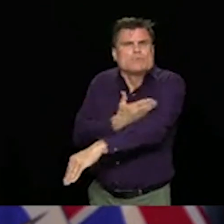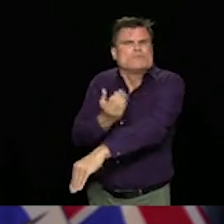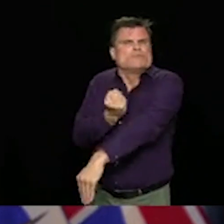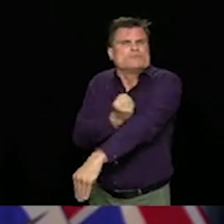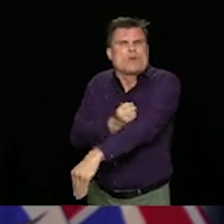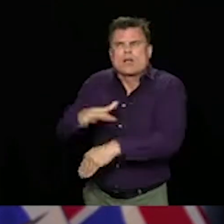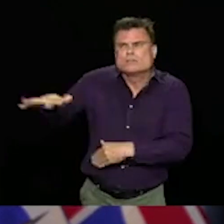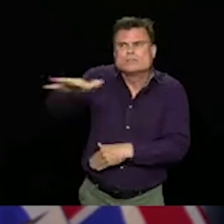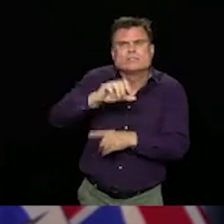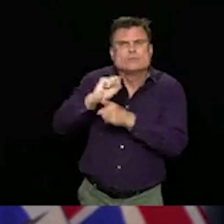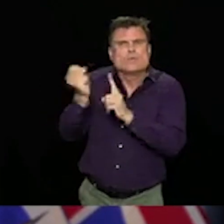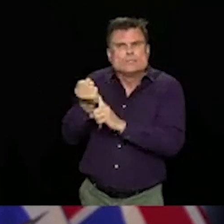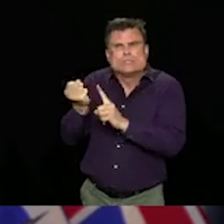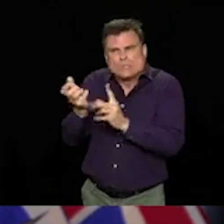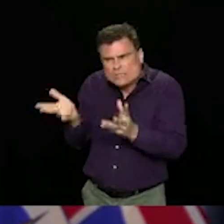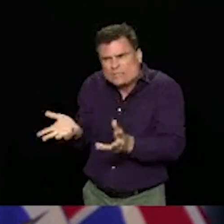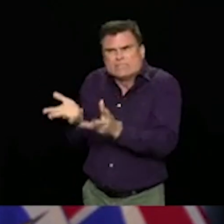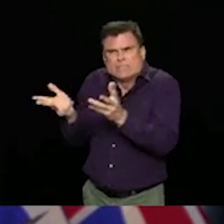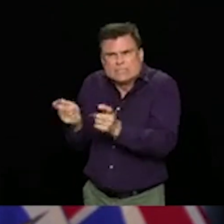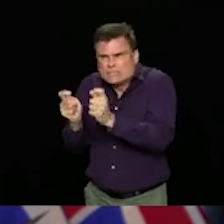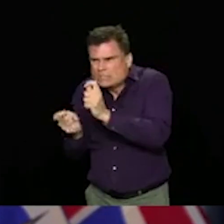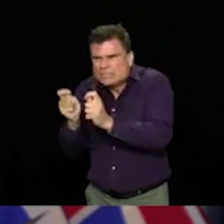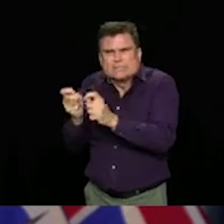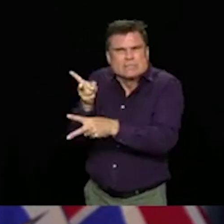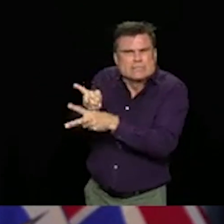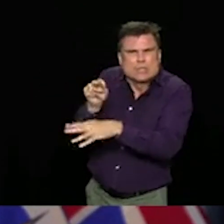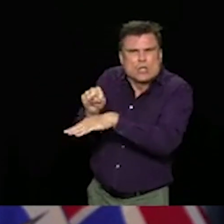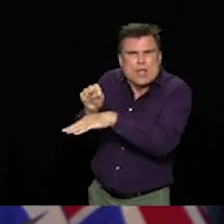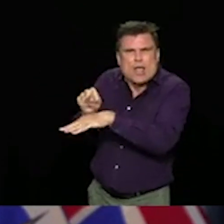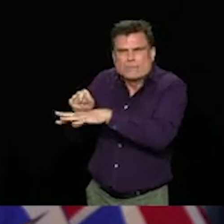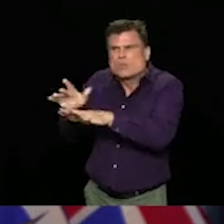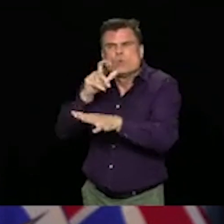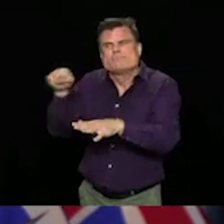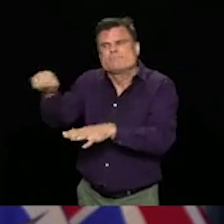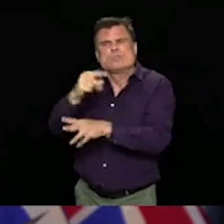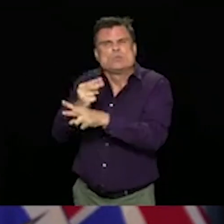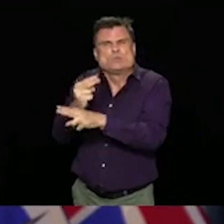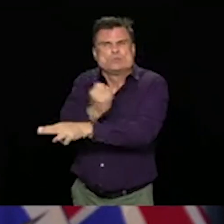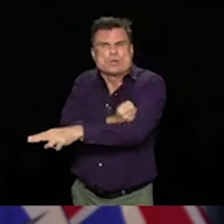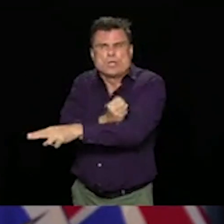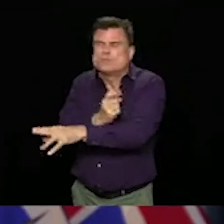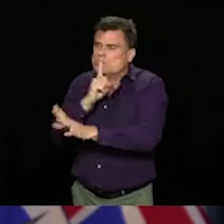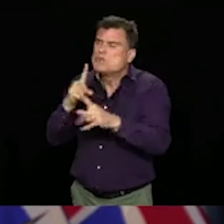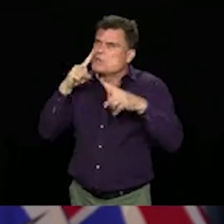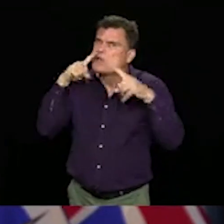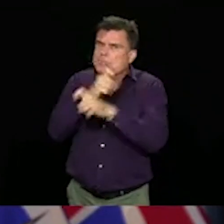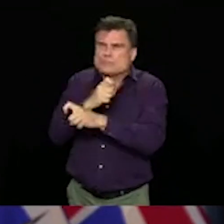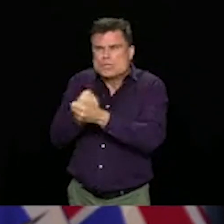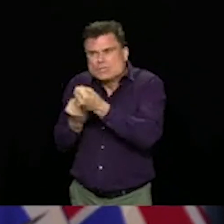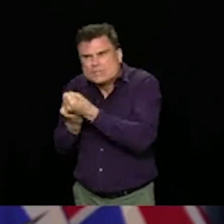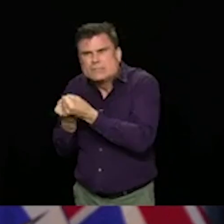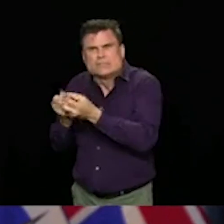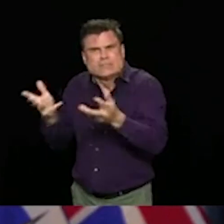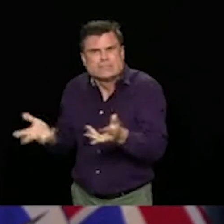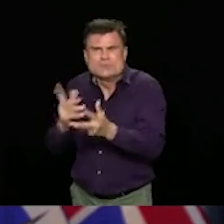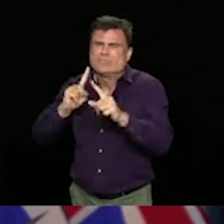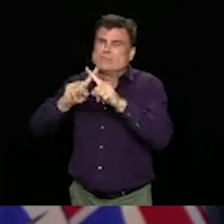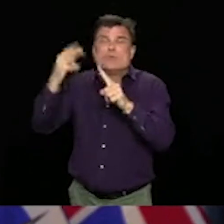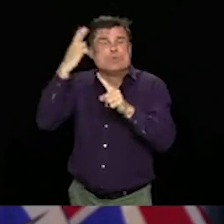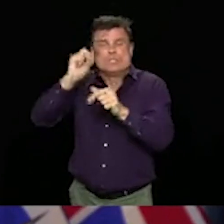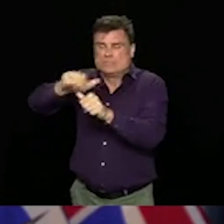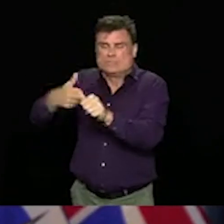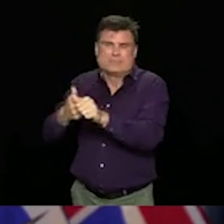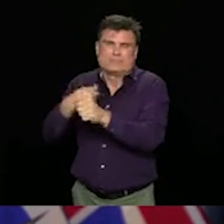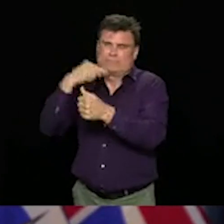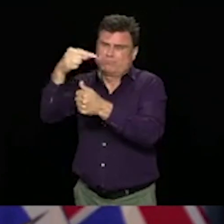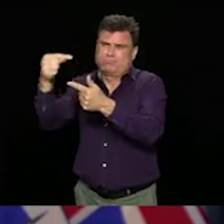single cause, and there's no one single magic bullet that is going to solve that crisis. But we also know that there